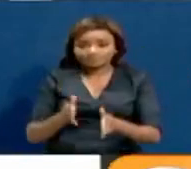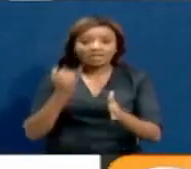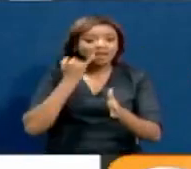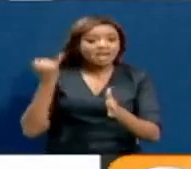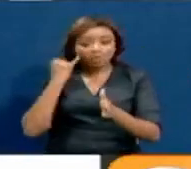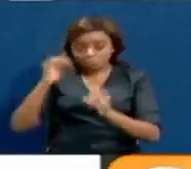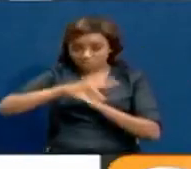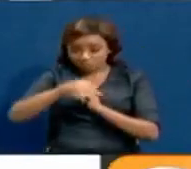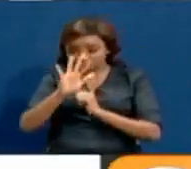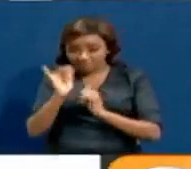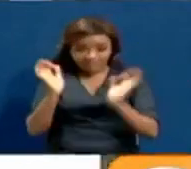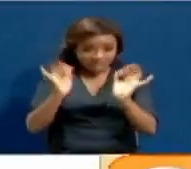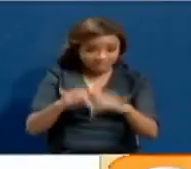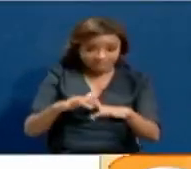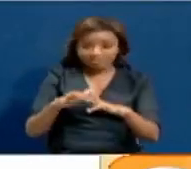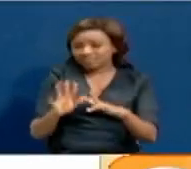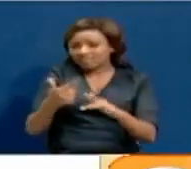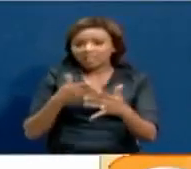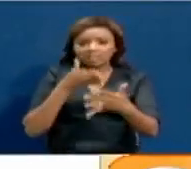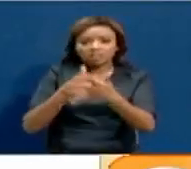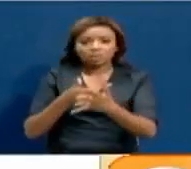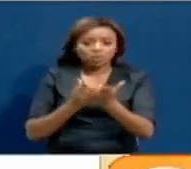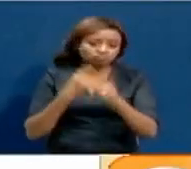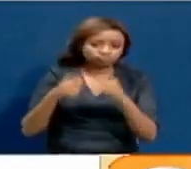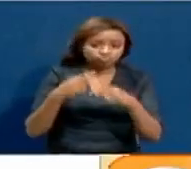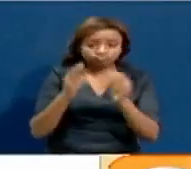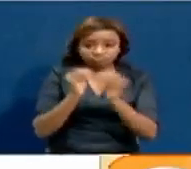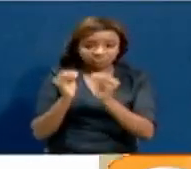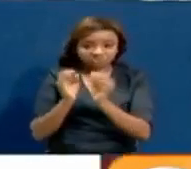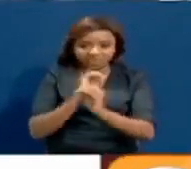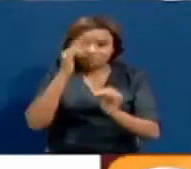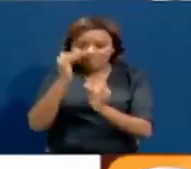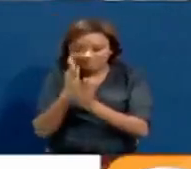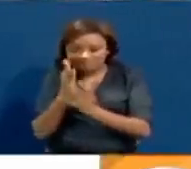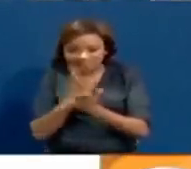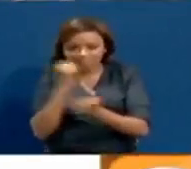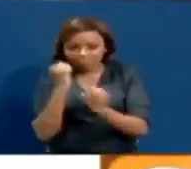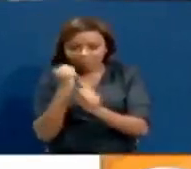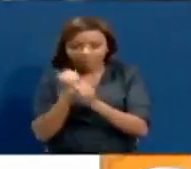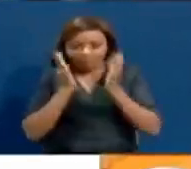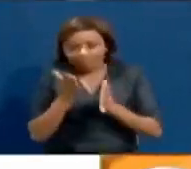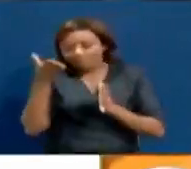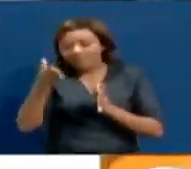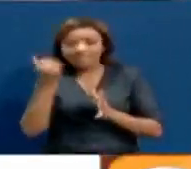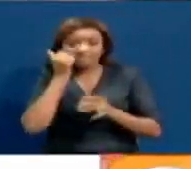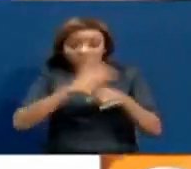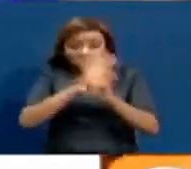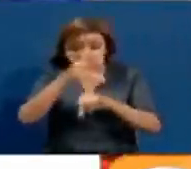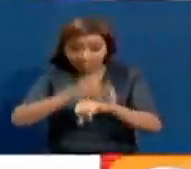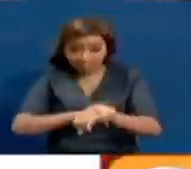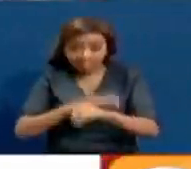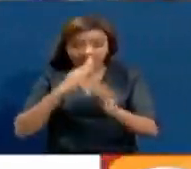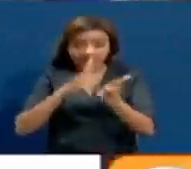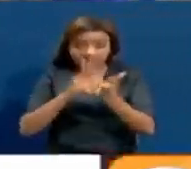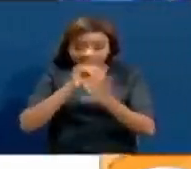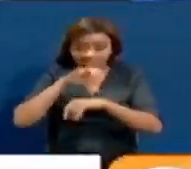In Nakuru, the county assembly having to suspend its usual sittings after some staff members tested positive for the virus. According to a